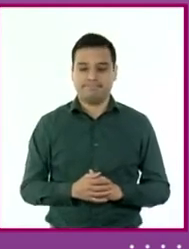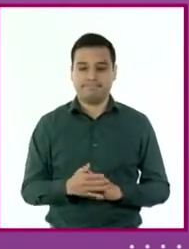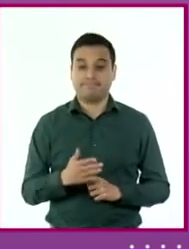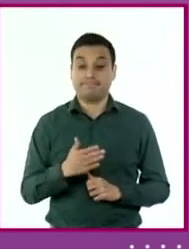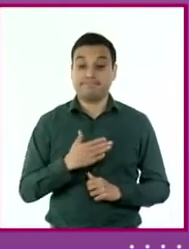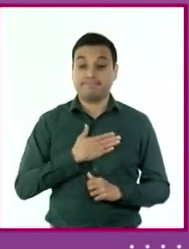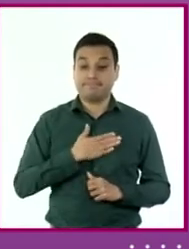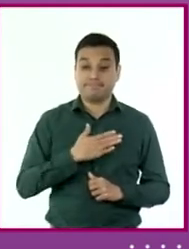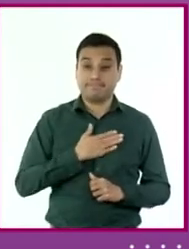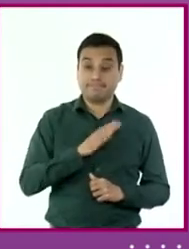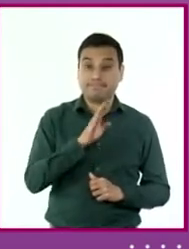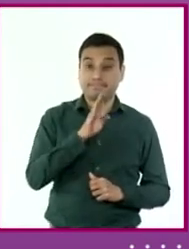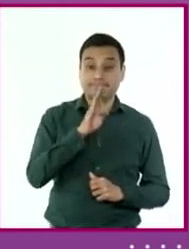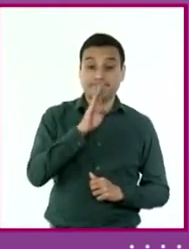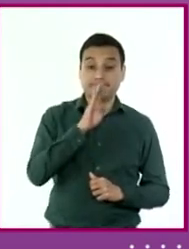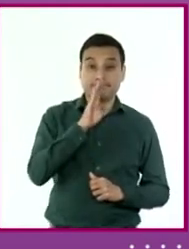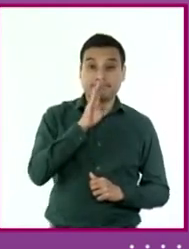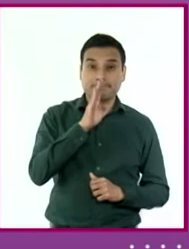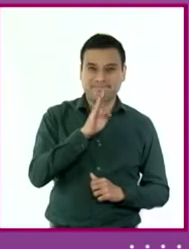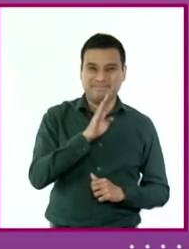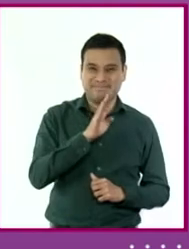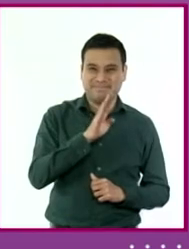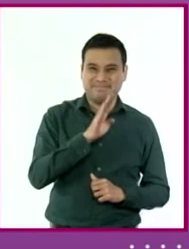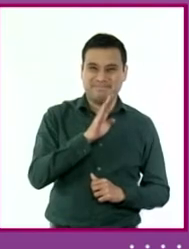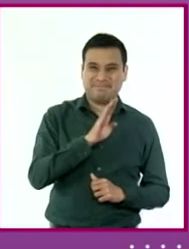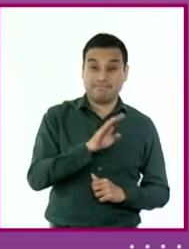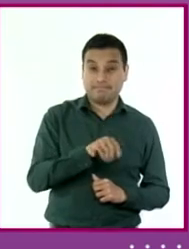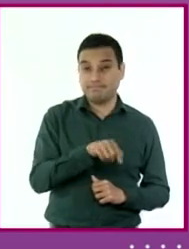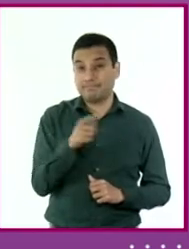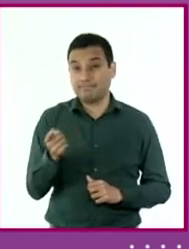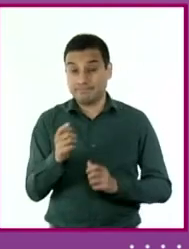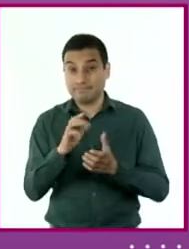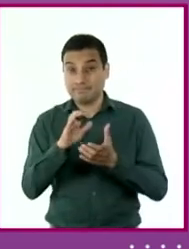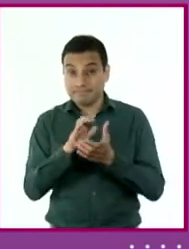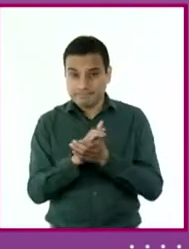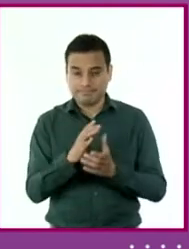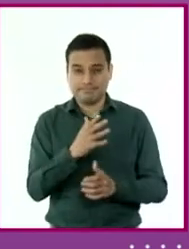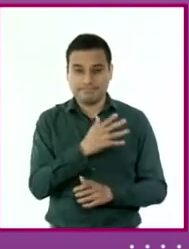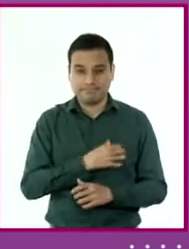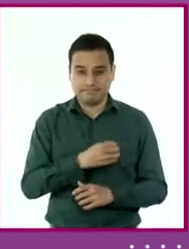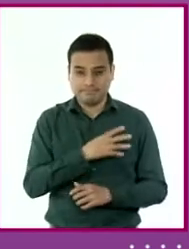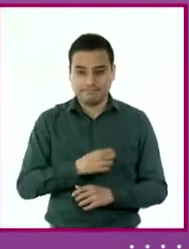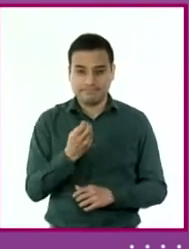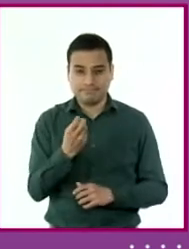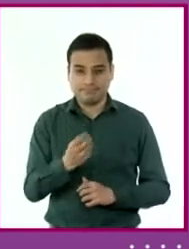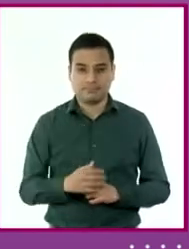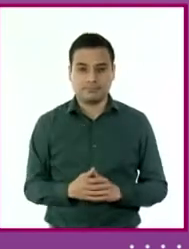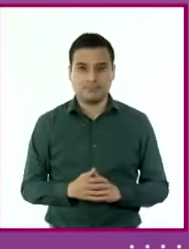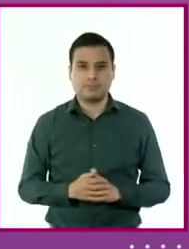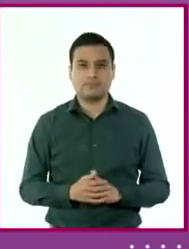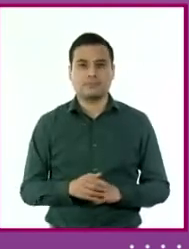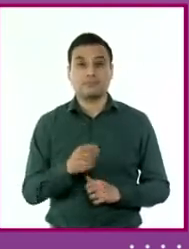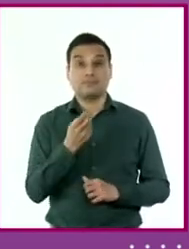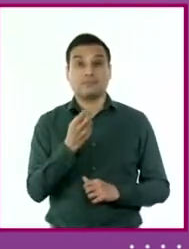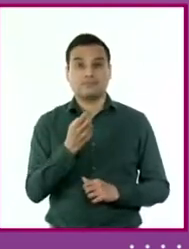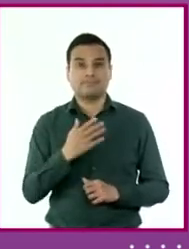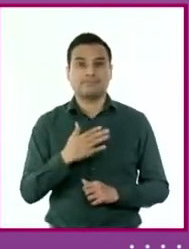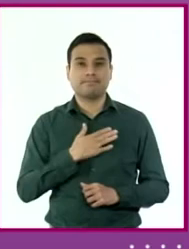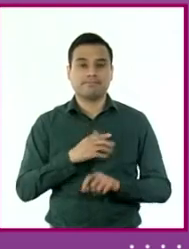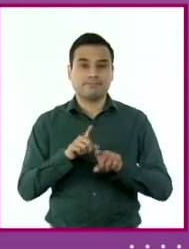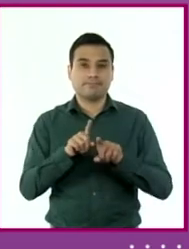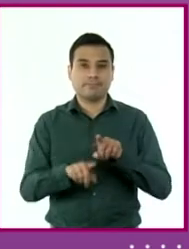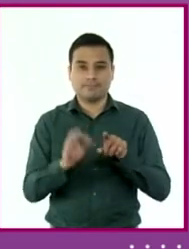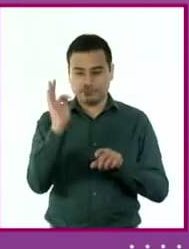my mother's new husband. Wait a moment! You're just my stepsister! Sorry,